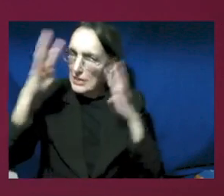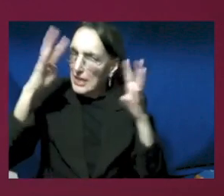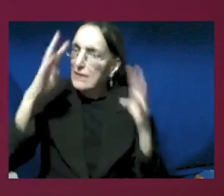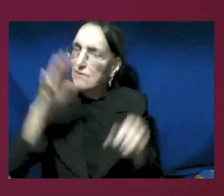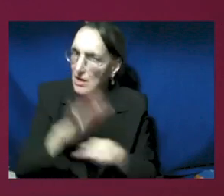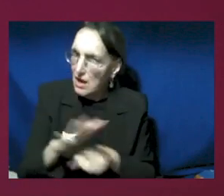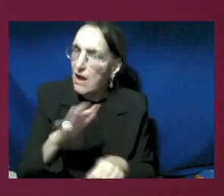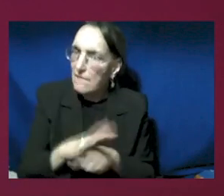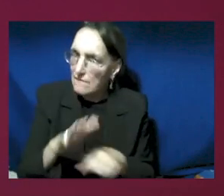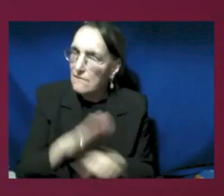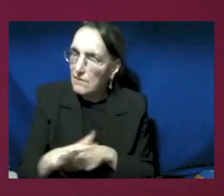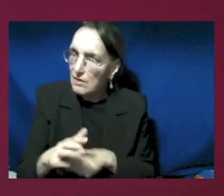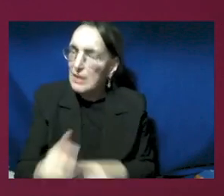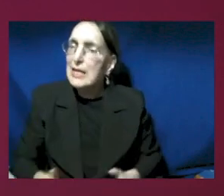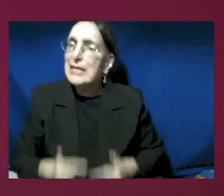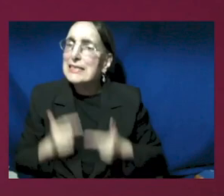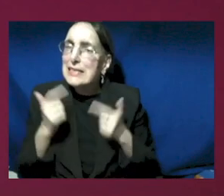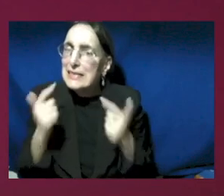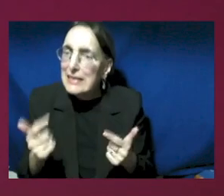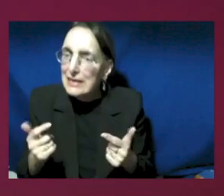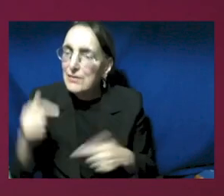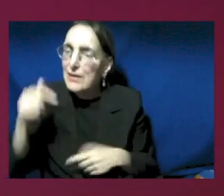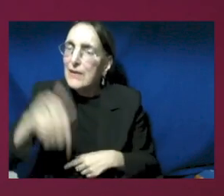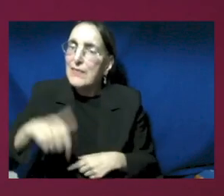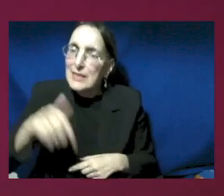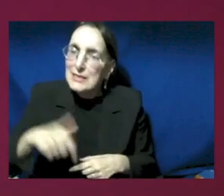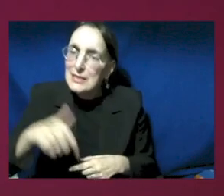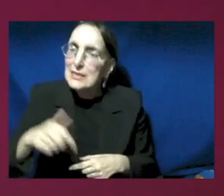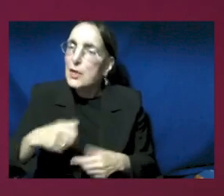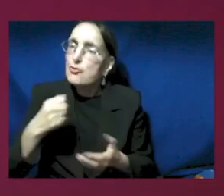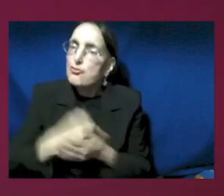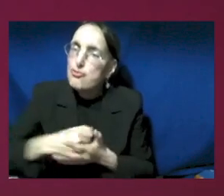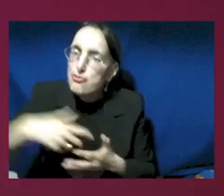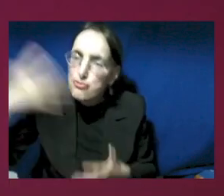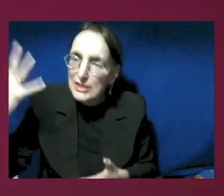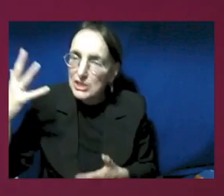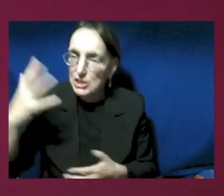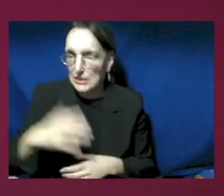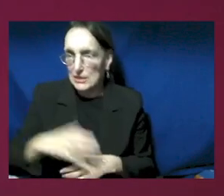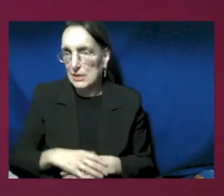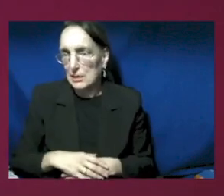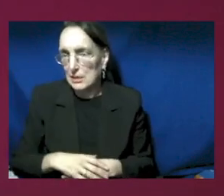to live in the wealthiest nation in the world. We are creative enough